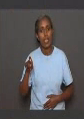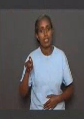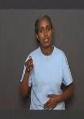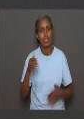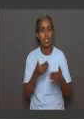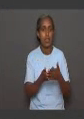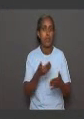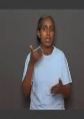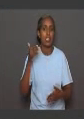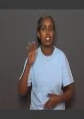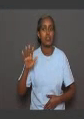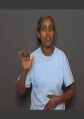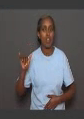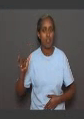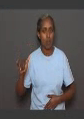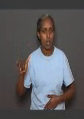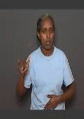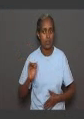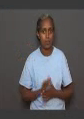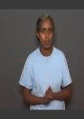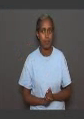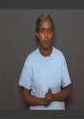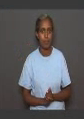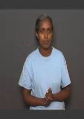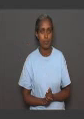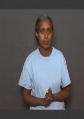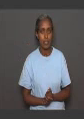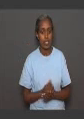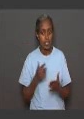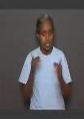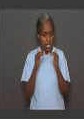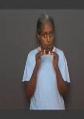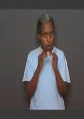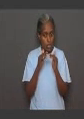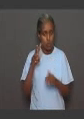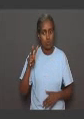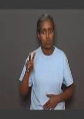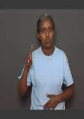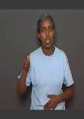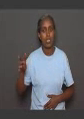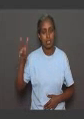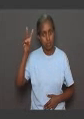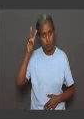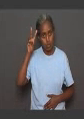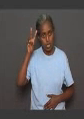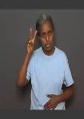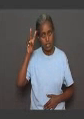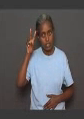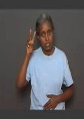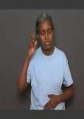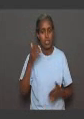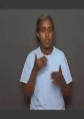2x minus 5y, it equals 2x